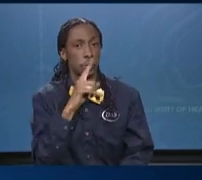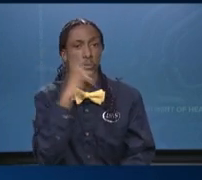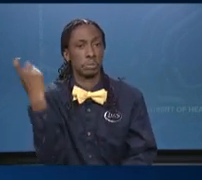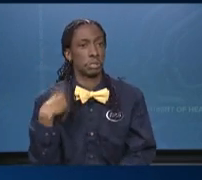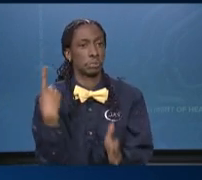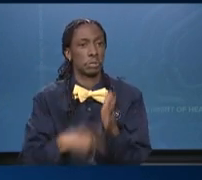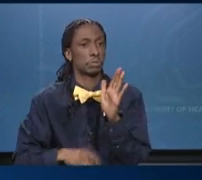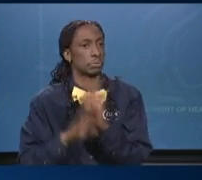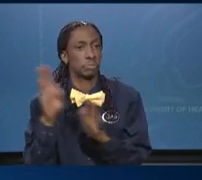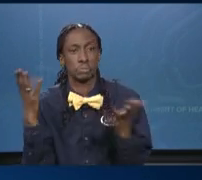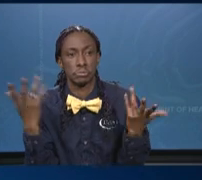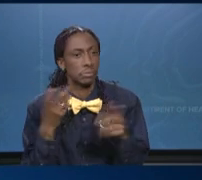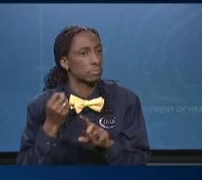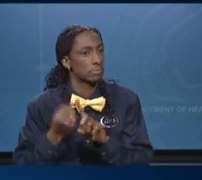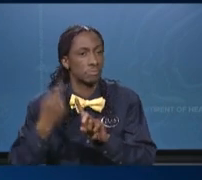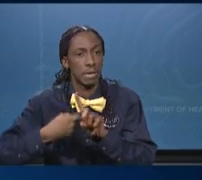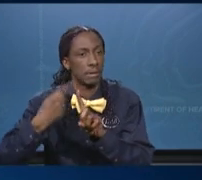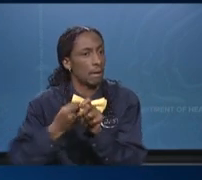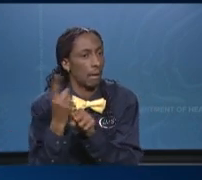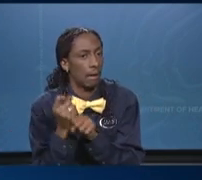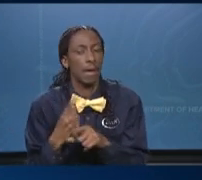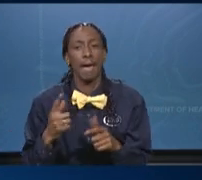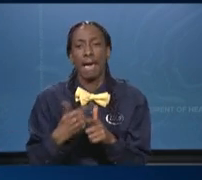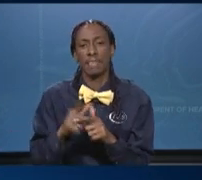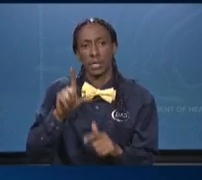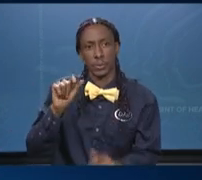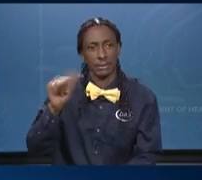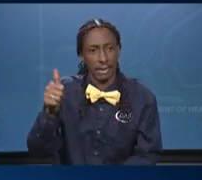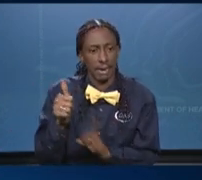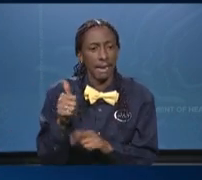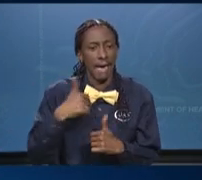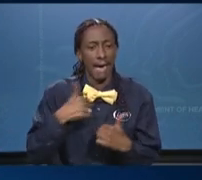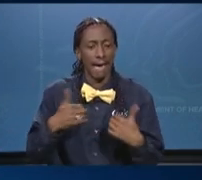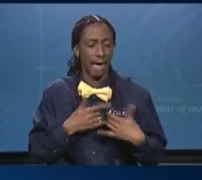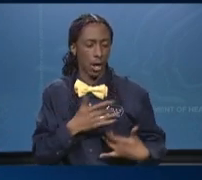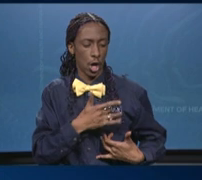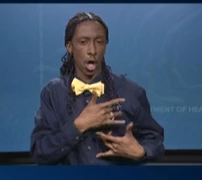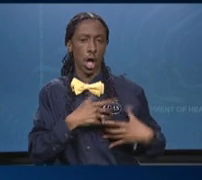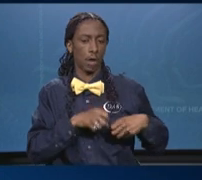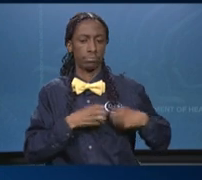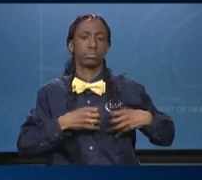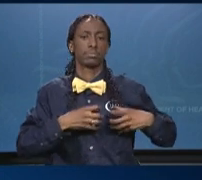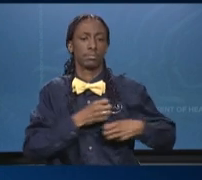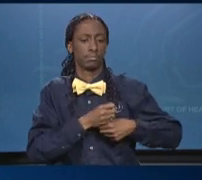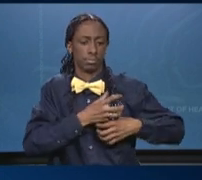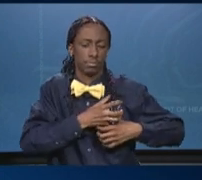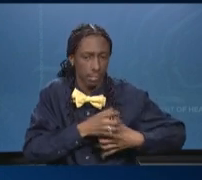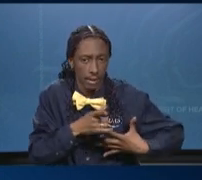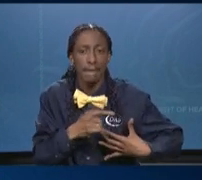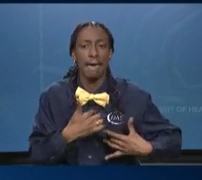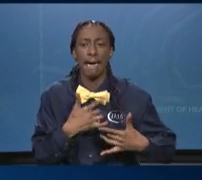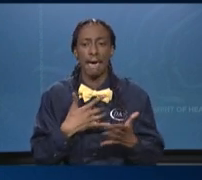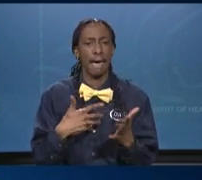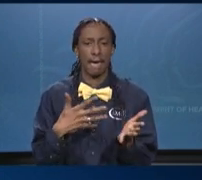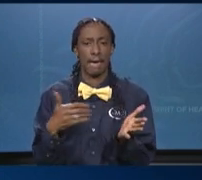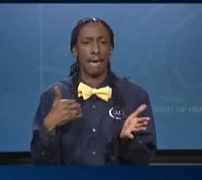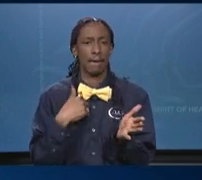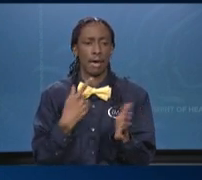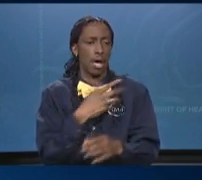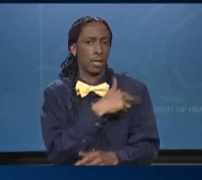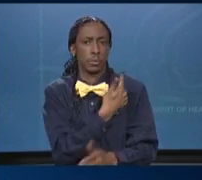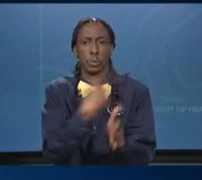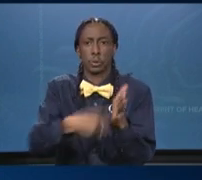skyrocketing cost of annual premiums. Then in 2010, I suffered an aortic aneurysm and netted a $69,000 hospital